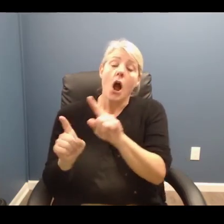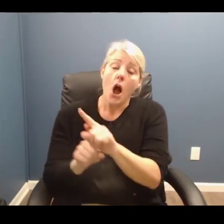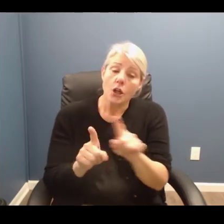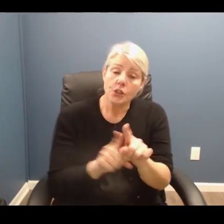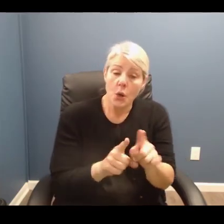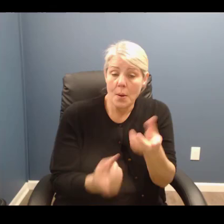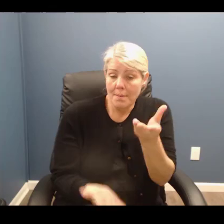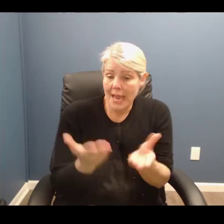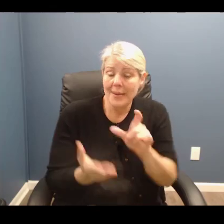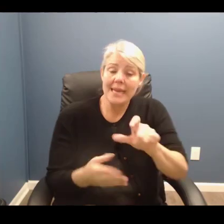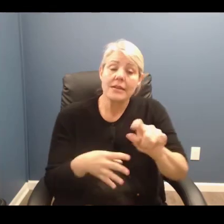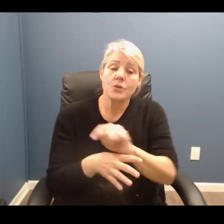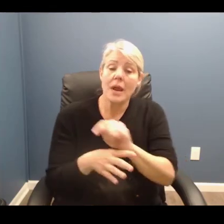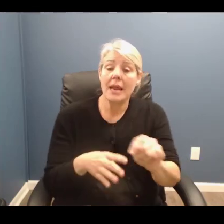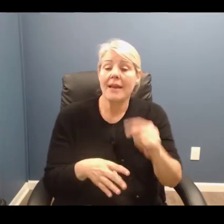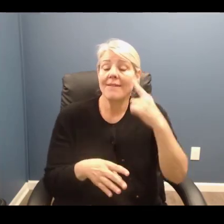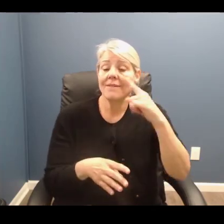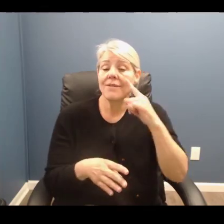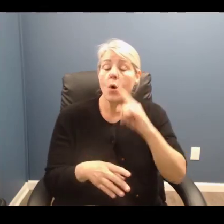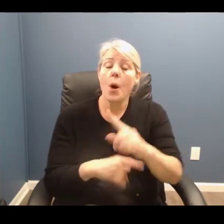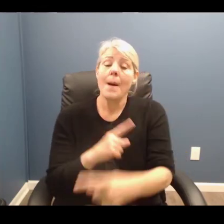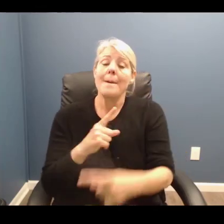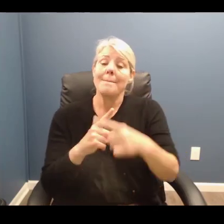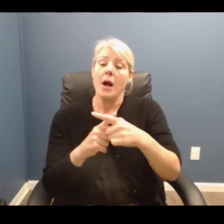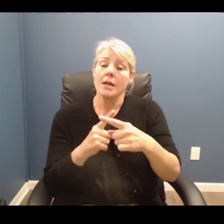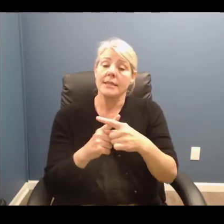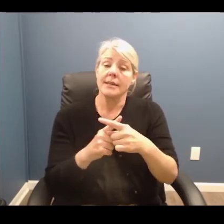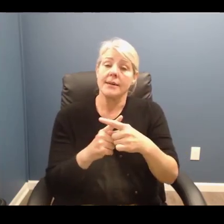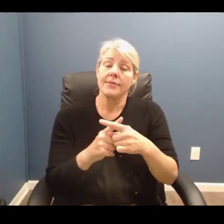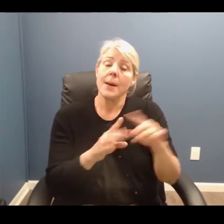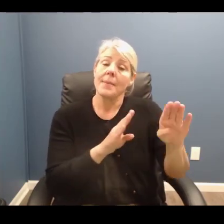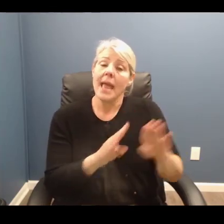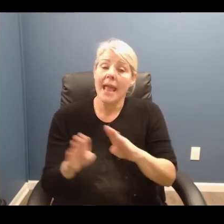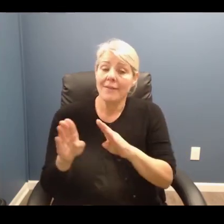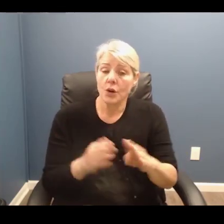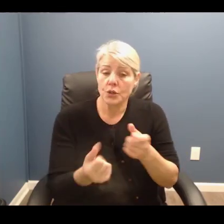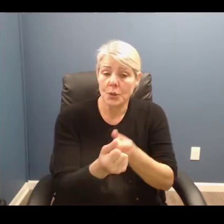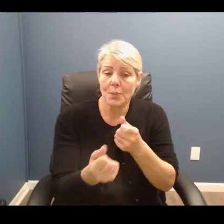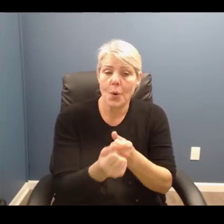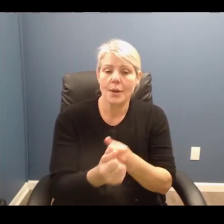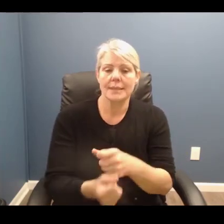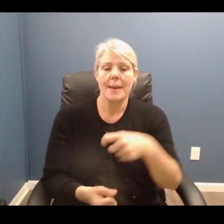Positive Behavior Interventions and Supports, also known as PBIS.